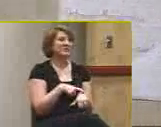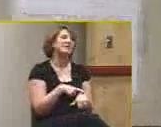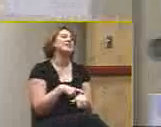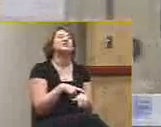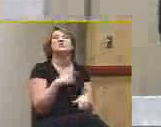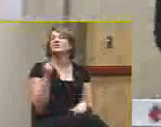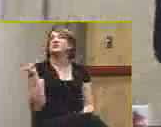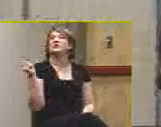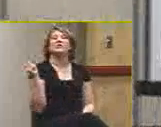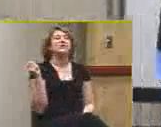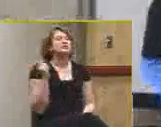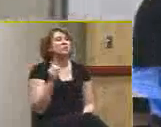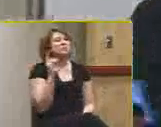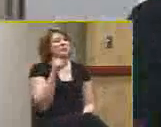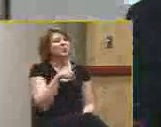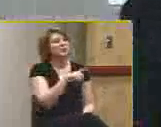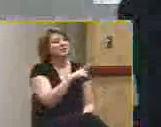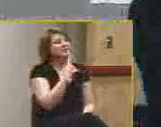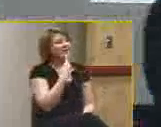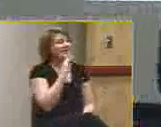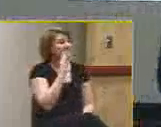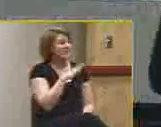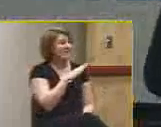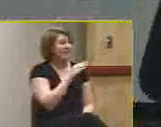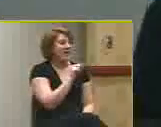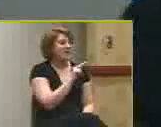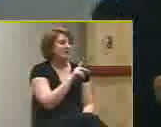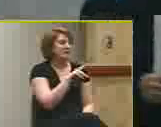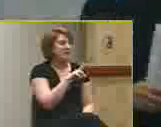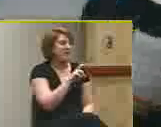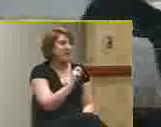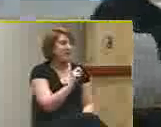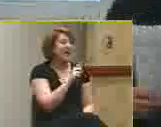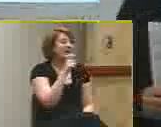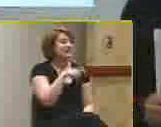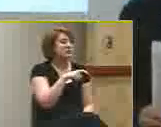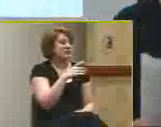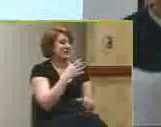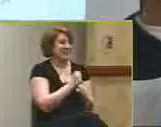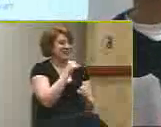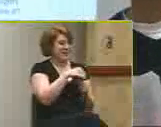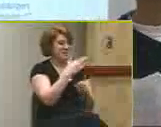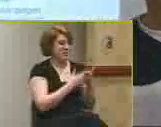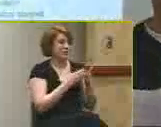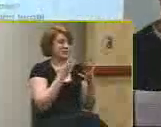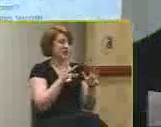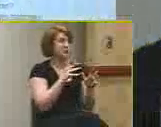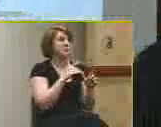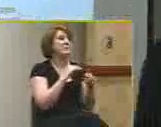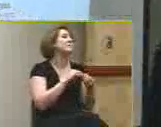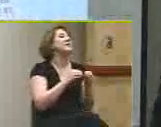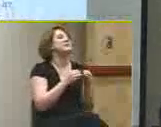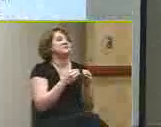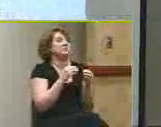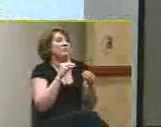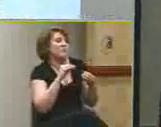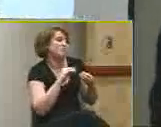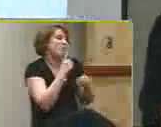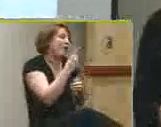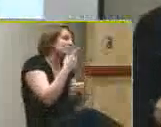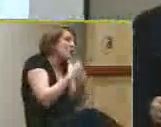say, hey, Andre, this is the one. I need you to get this part done, which means you need to get one problem done.